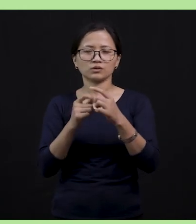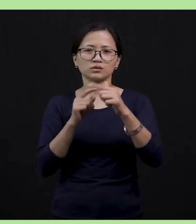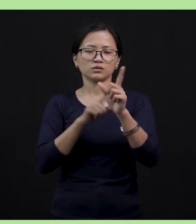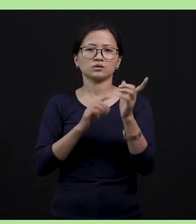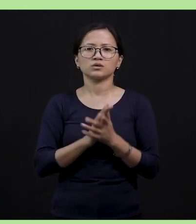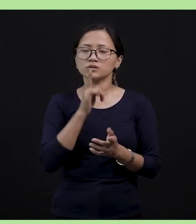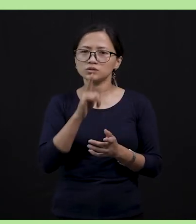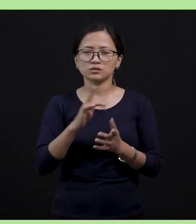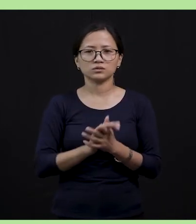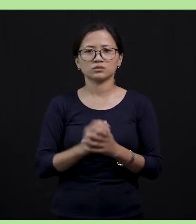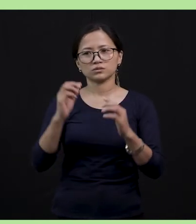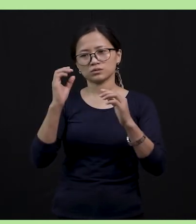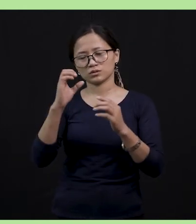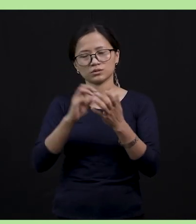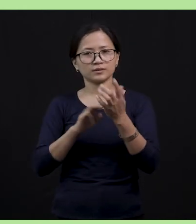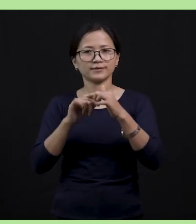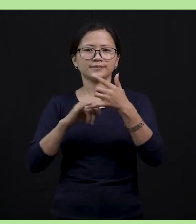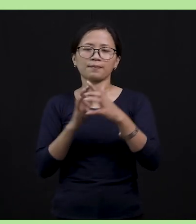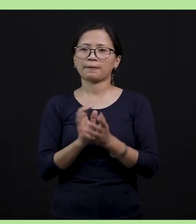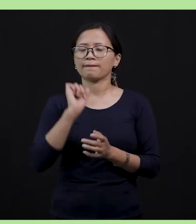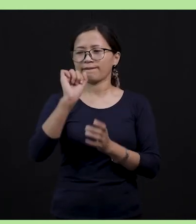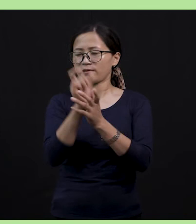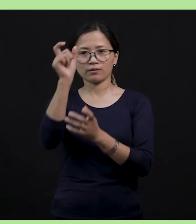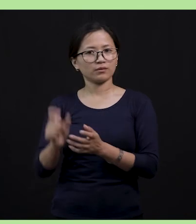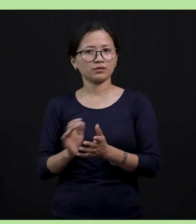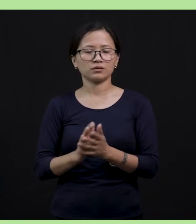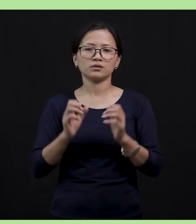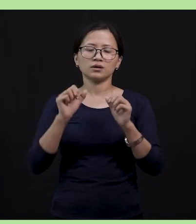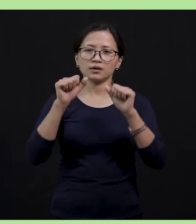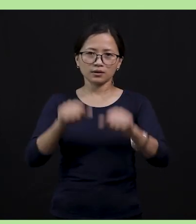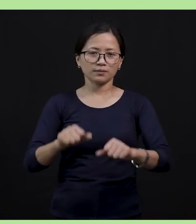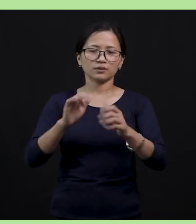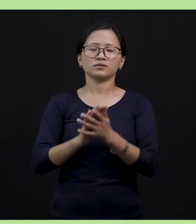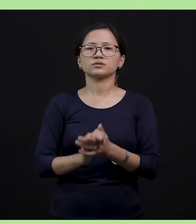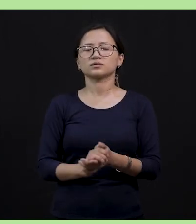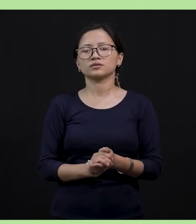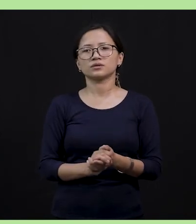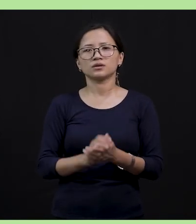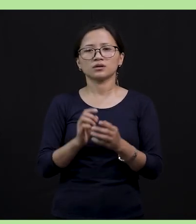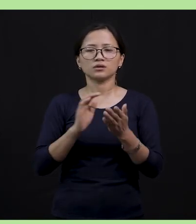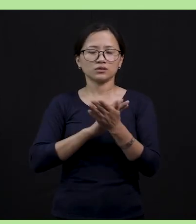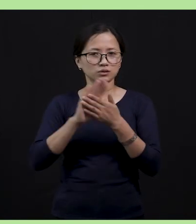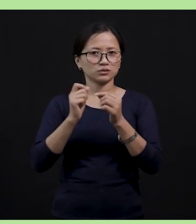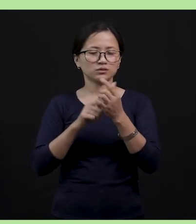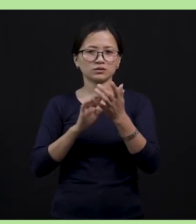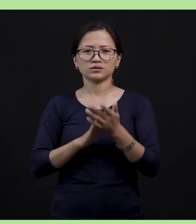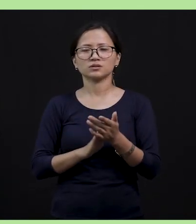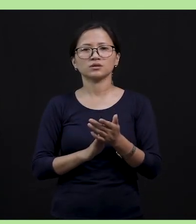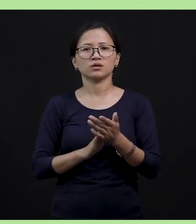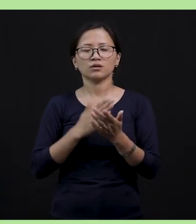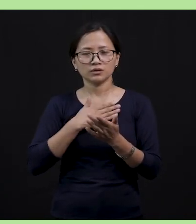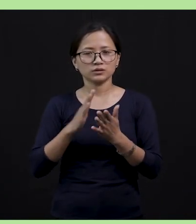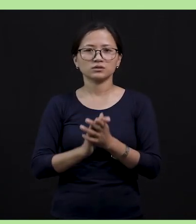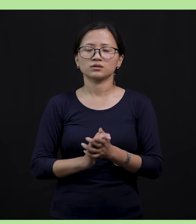sure that your contestant, your candidates are capable and honest enough. They are the ones who create